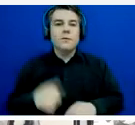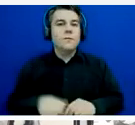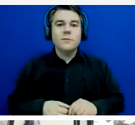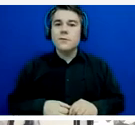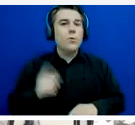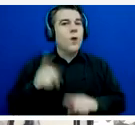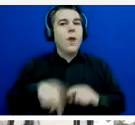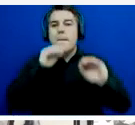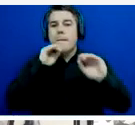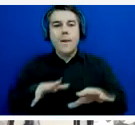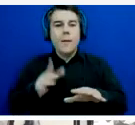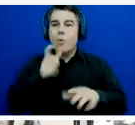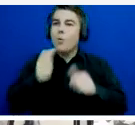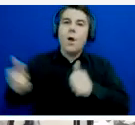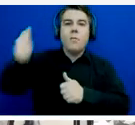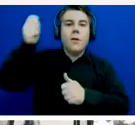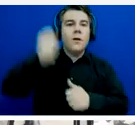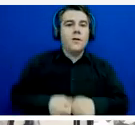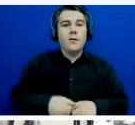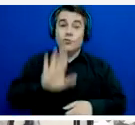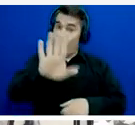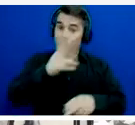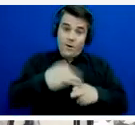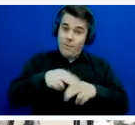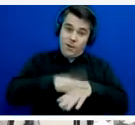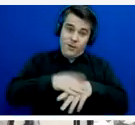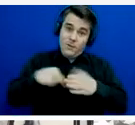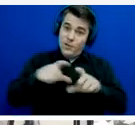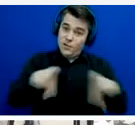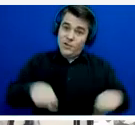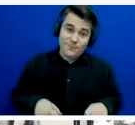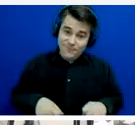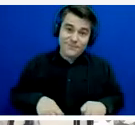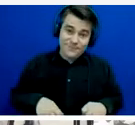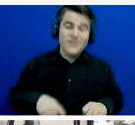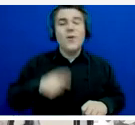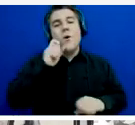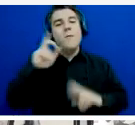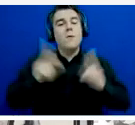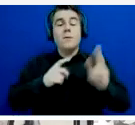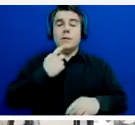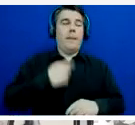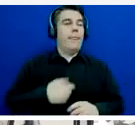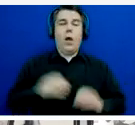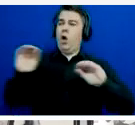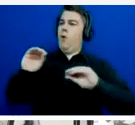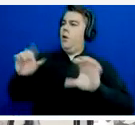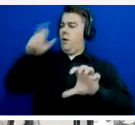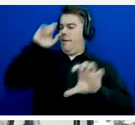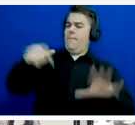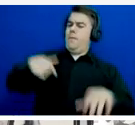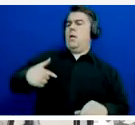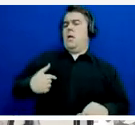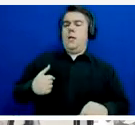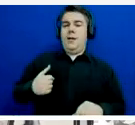your upline, or your name is on the paycheck. For everybody who says, well, nobody did this thing for me, there are plenty